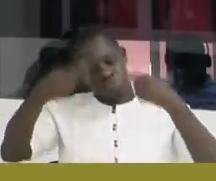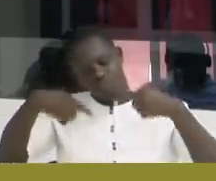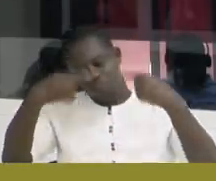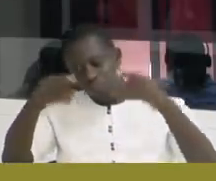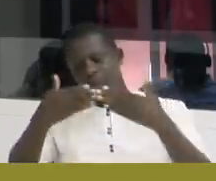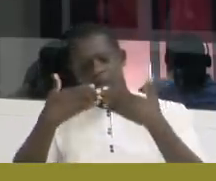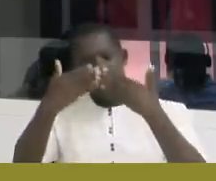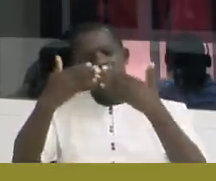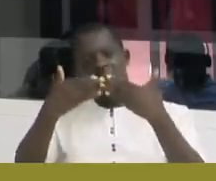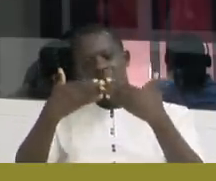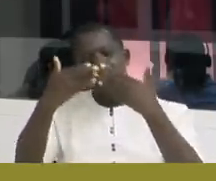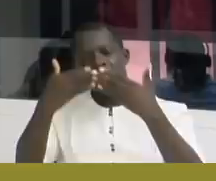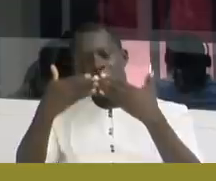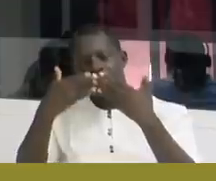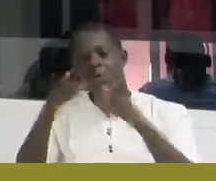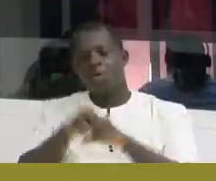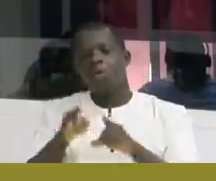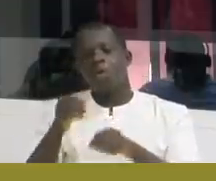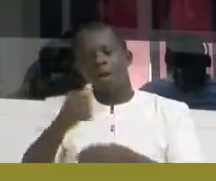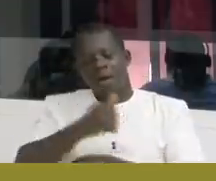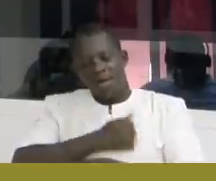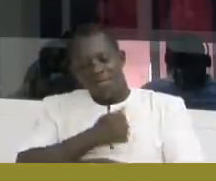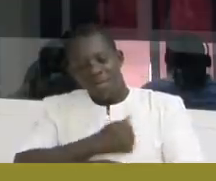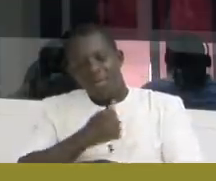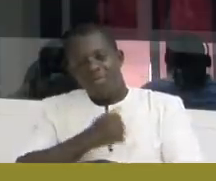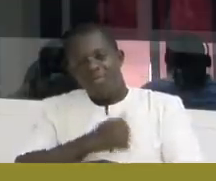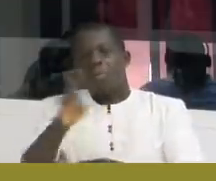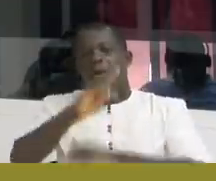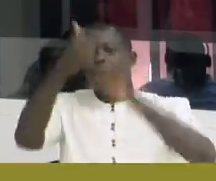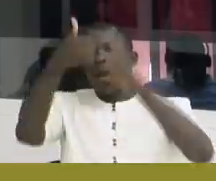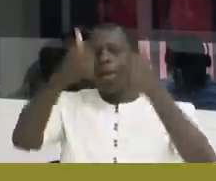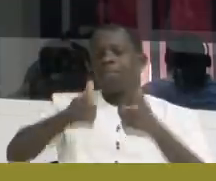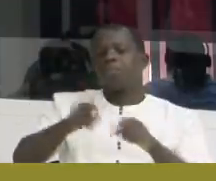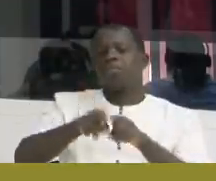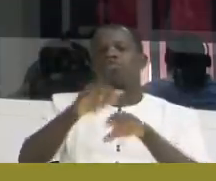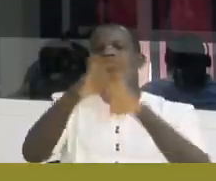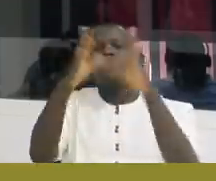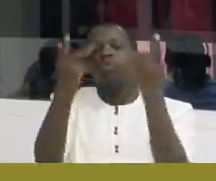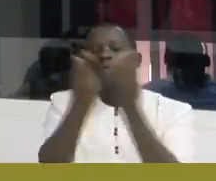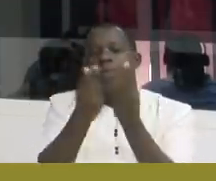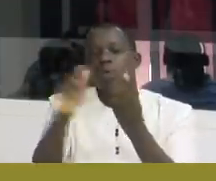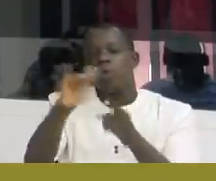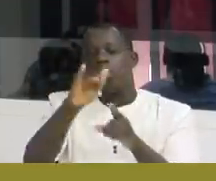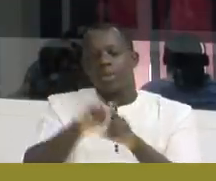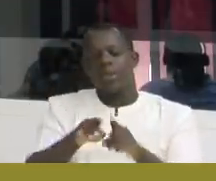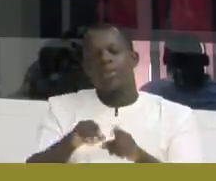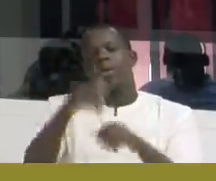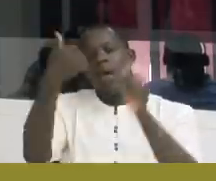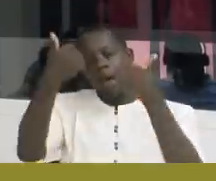his fear of what was going to happen. It was something that was constant, that